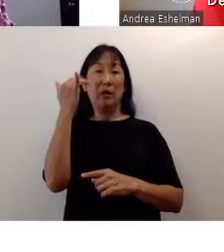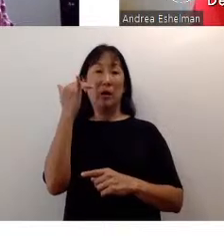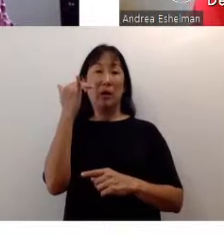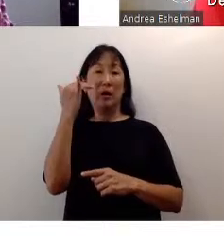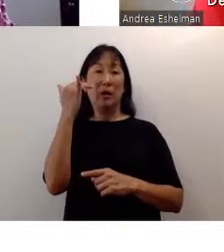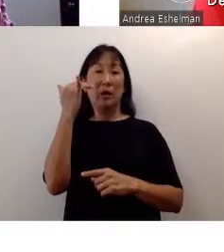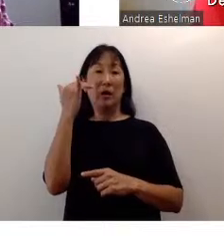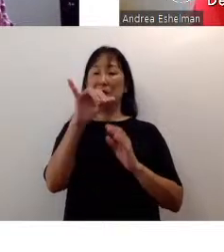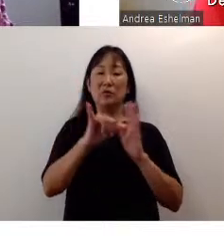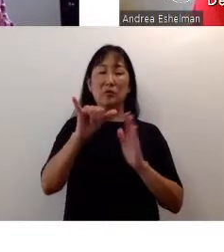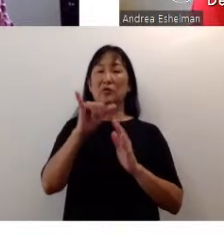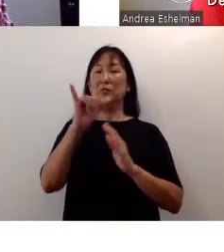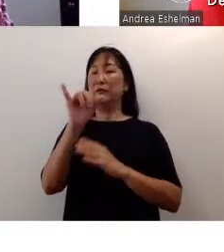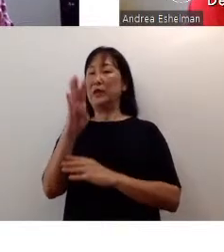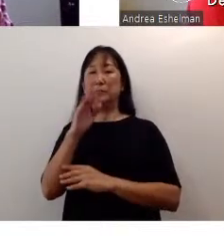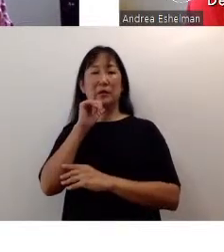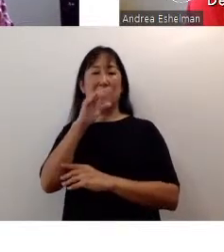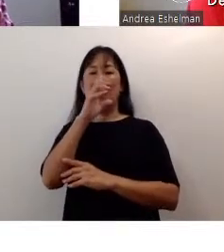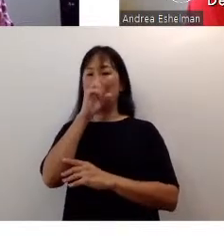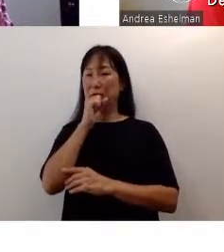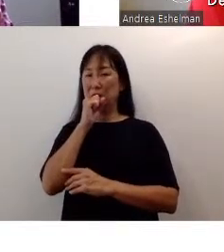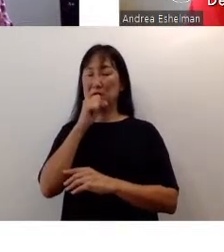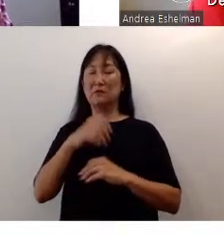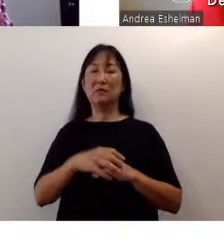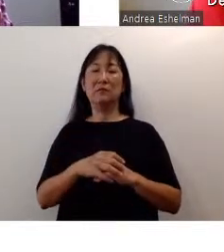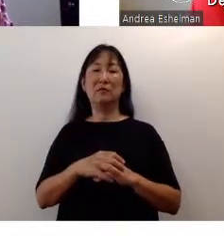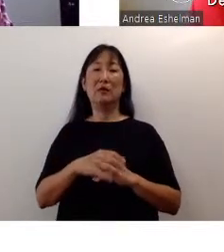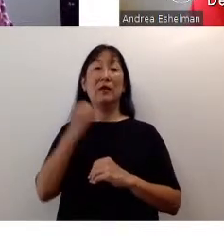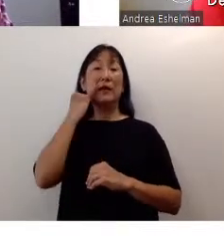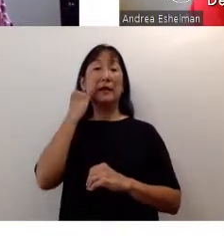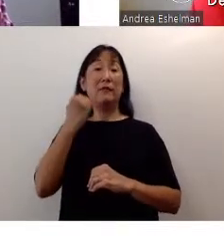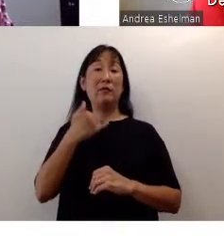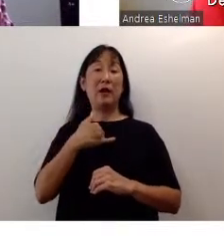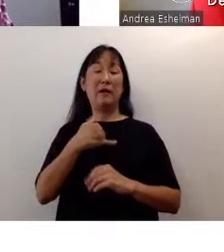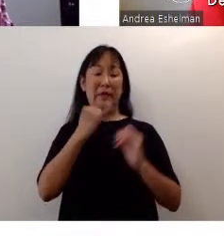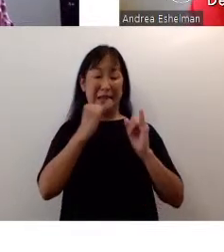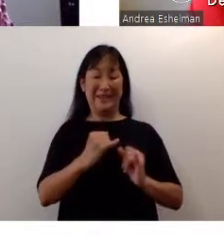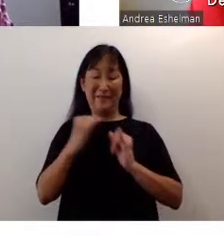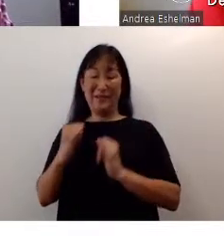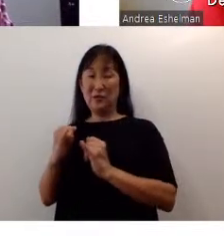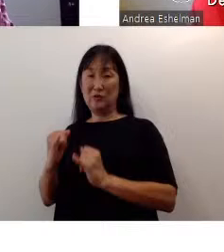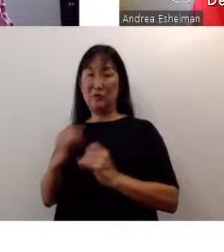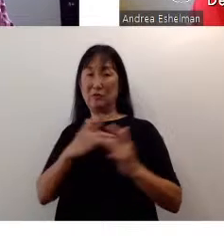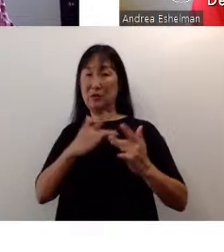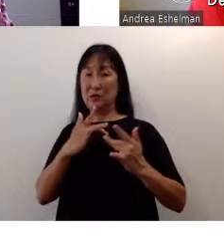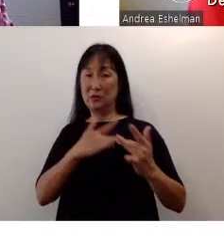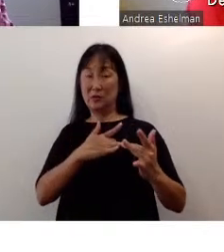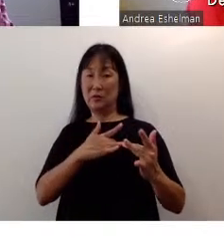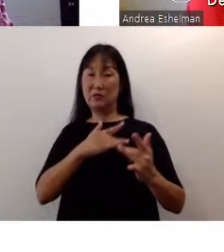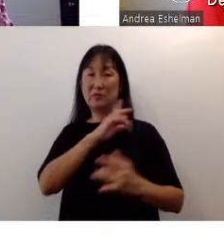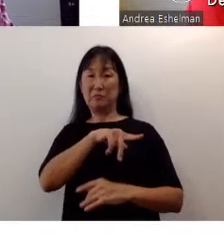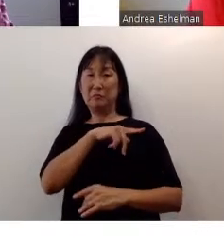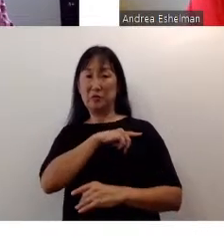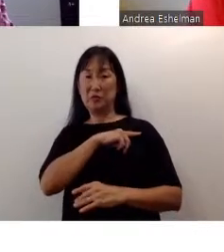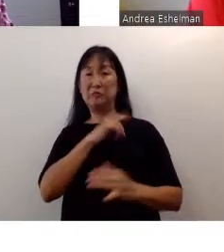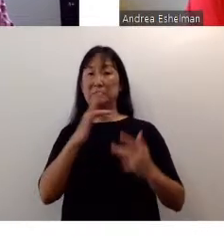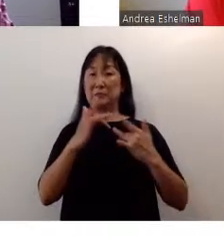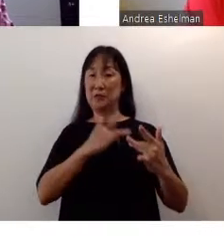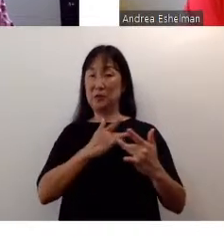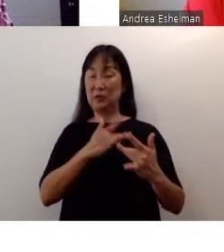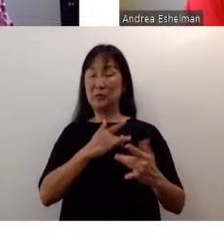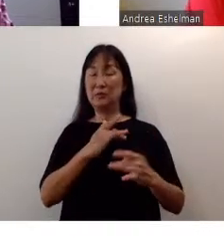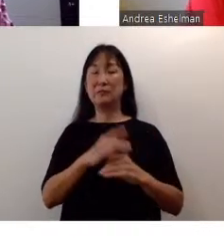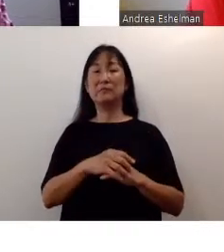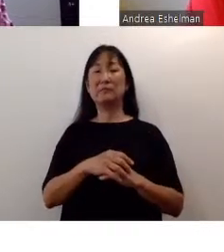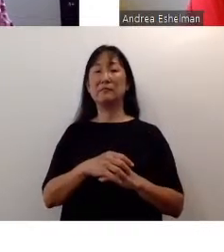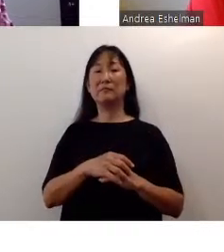location or platform. If you do have individual concerns, and we know that there are people out there with individual concerns,